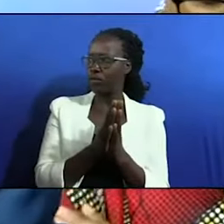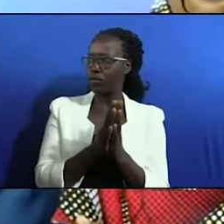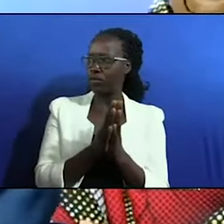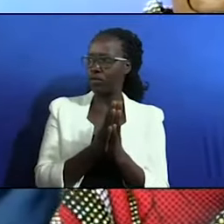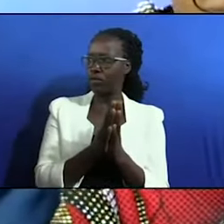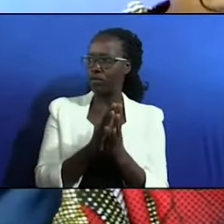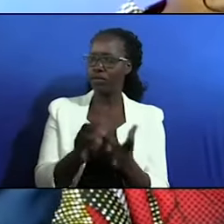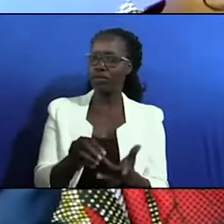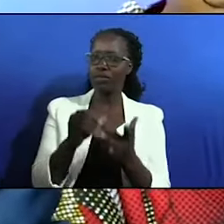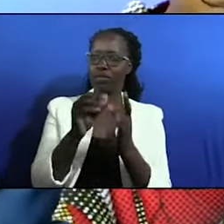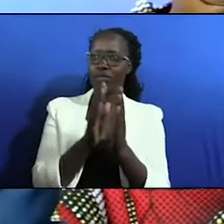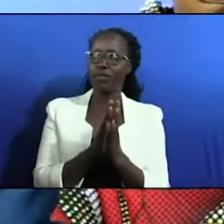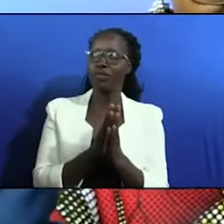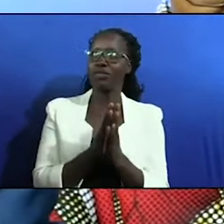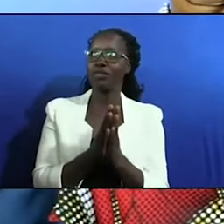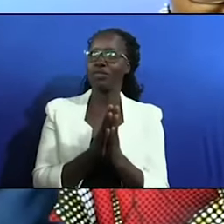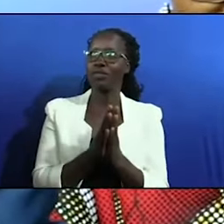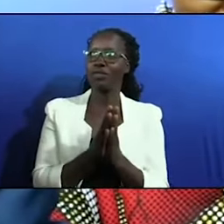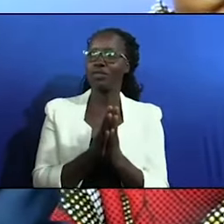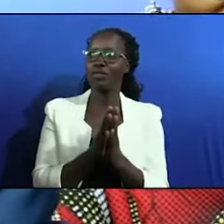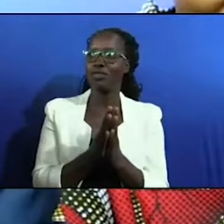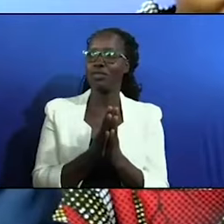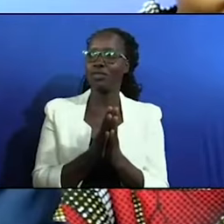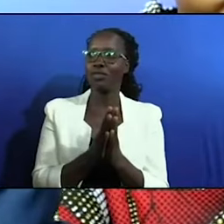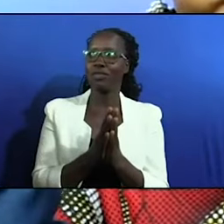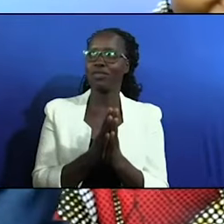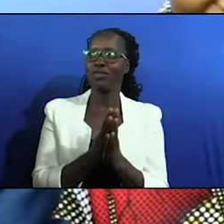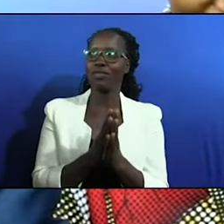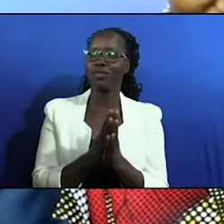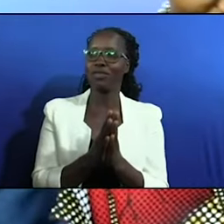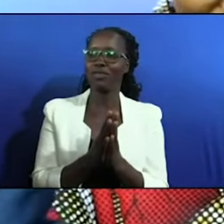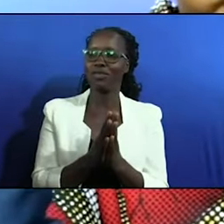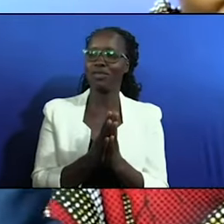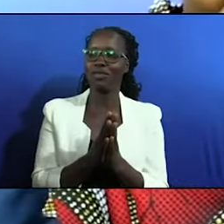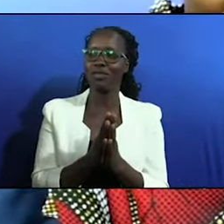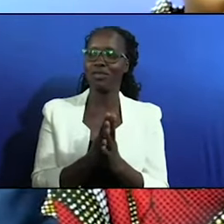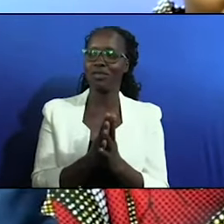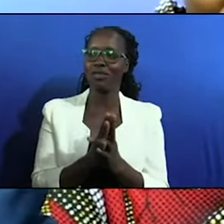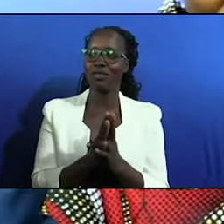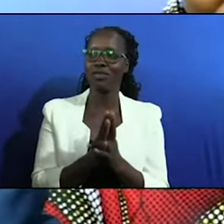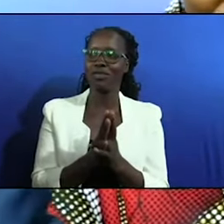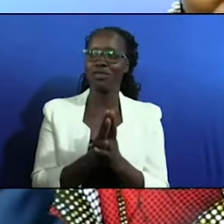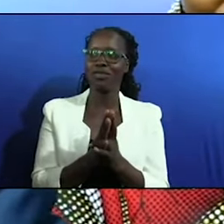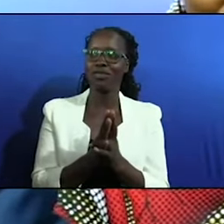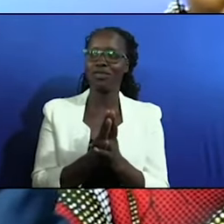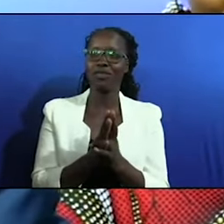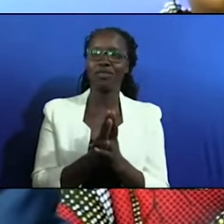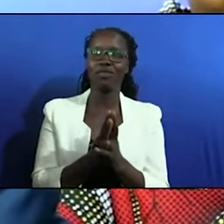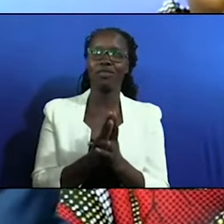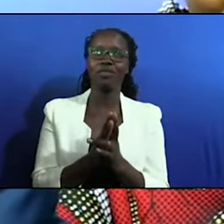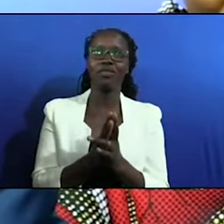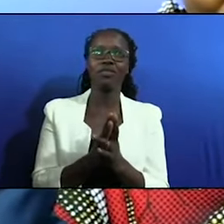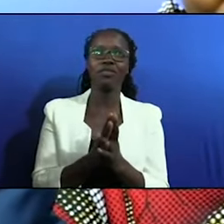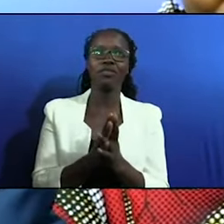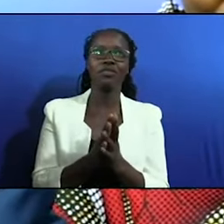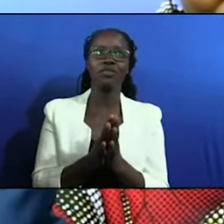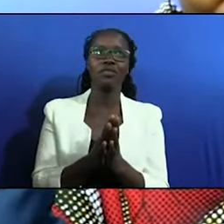special prayer for all these our friends who have come here. We were privileged to have Dr.